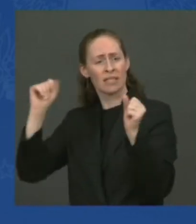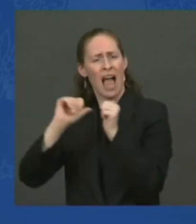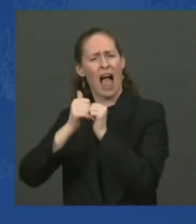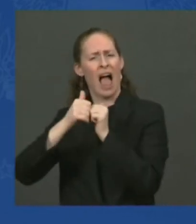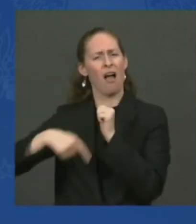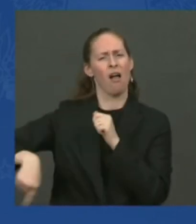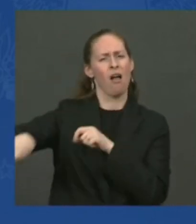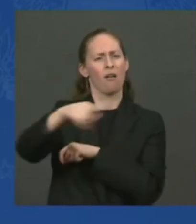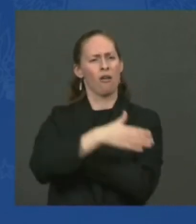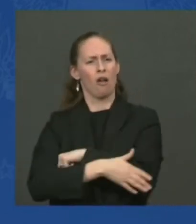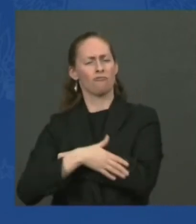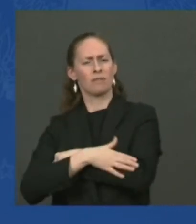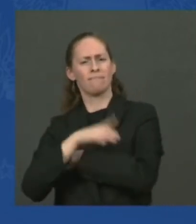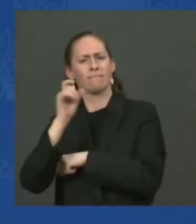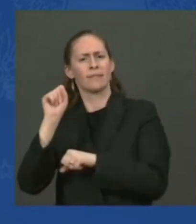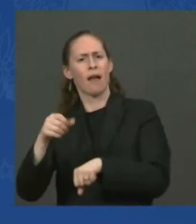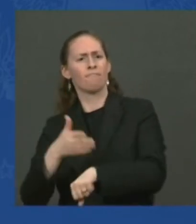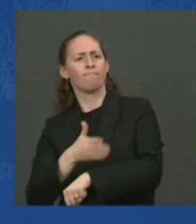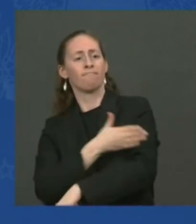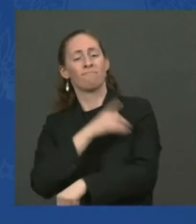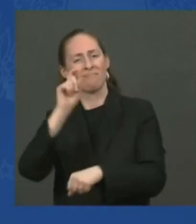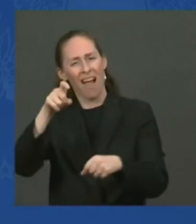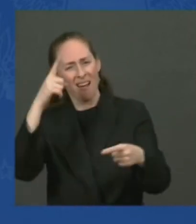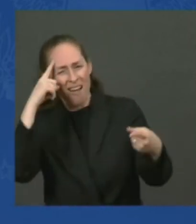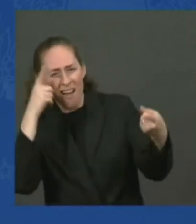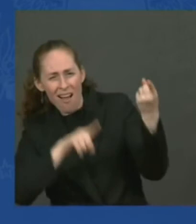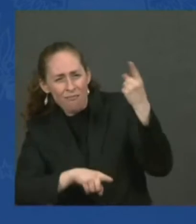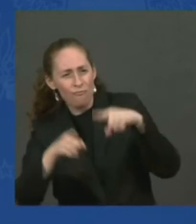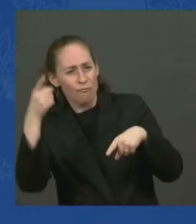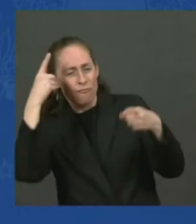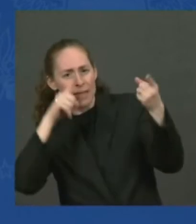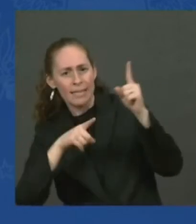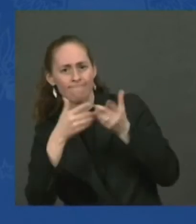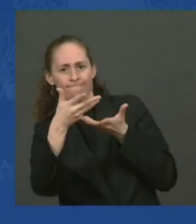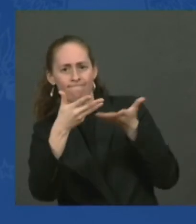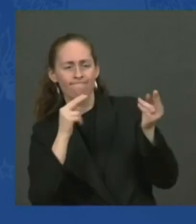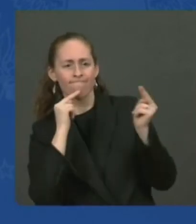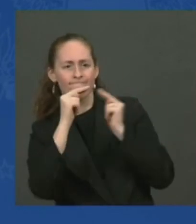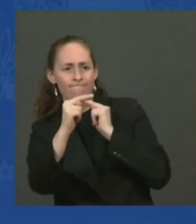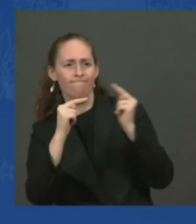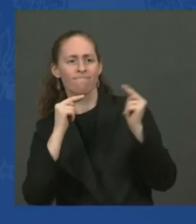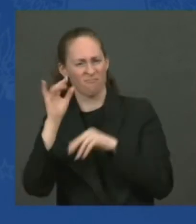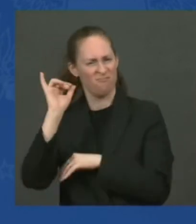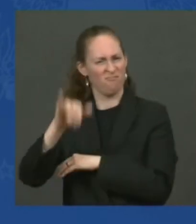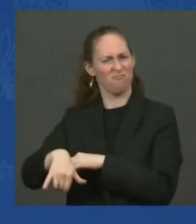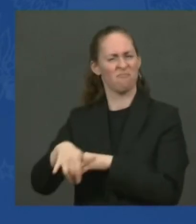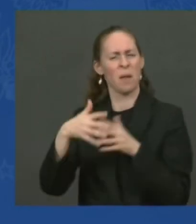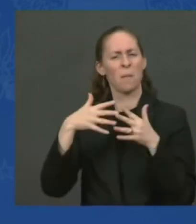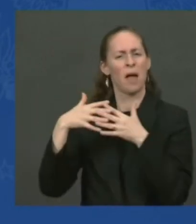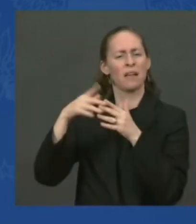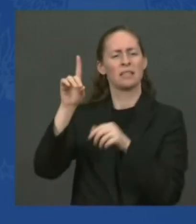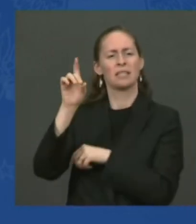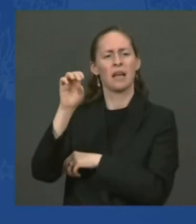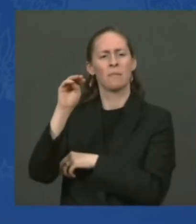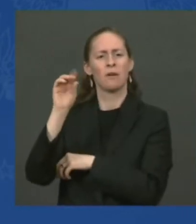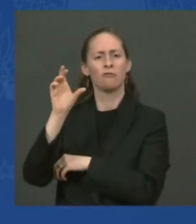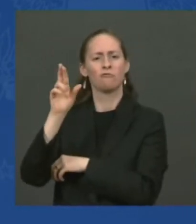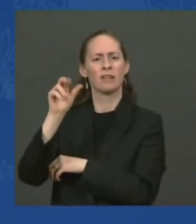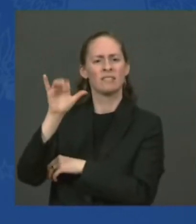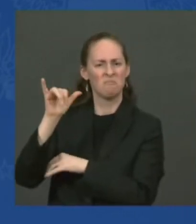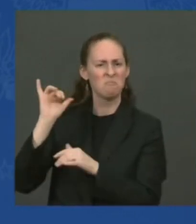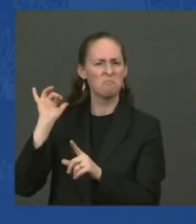and consensus. That's how the system works. That's American democracy. And I'm going to be signing a law that is